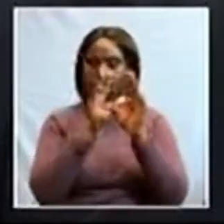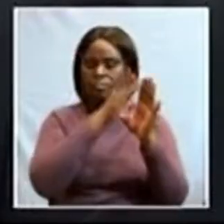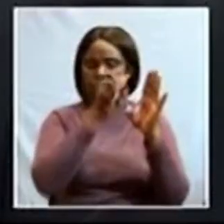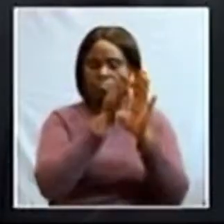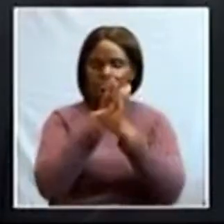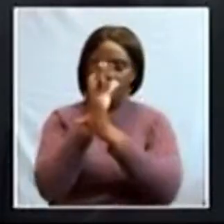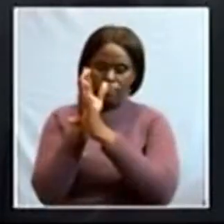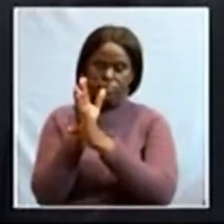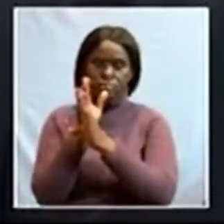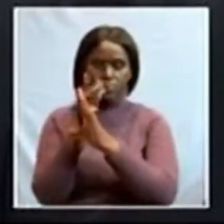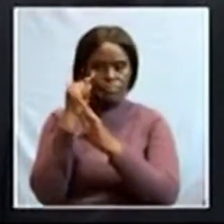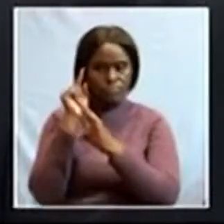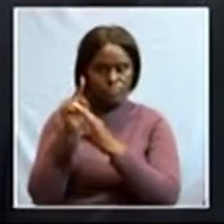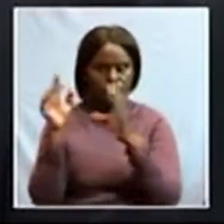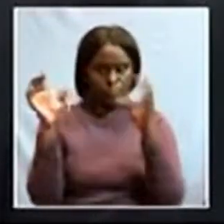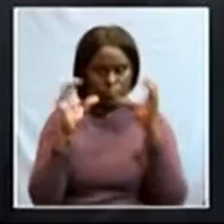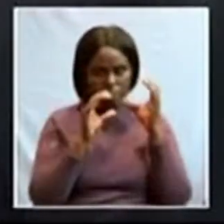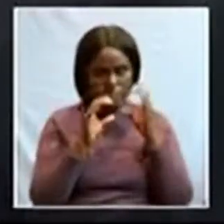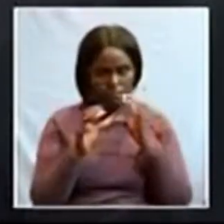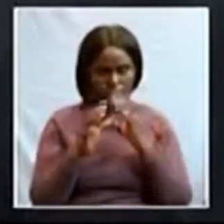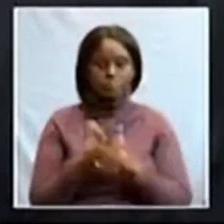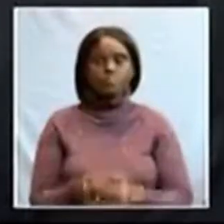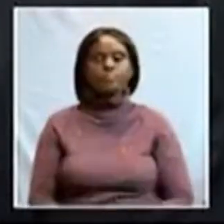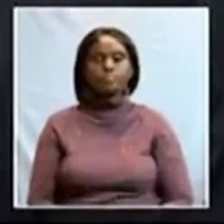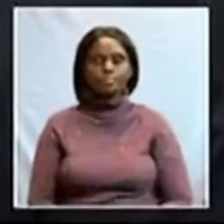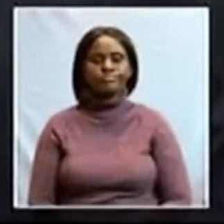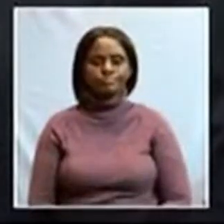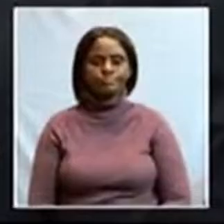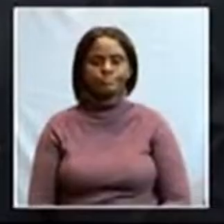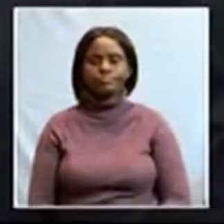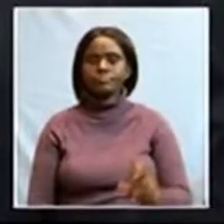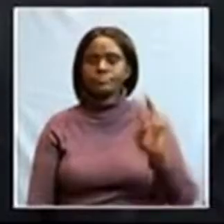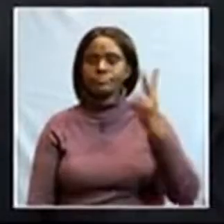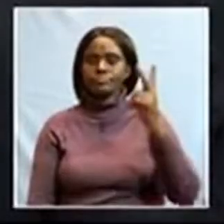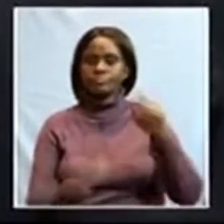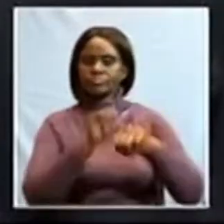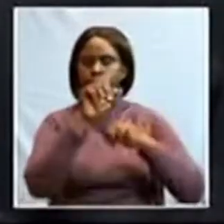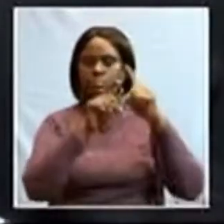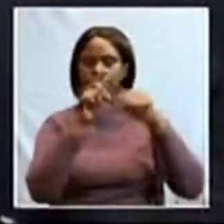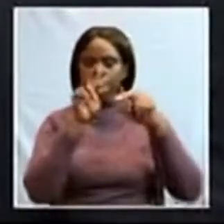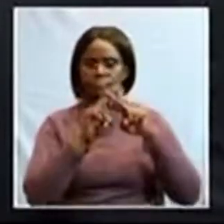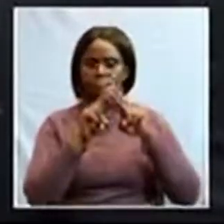targets for the council? In my second question, Chair,